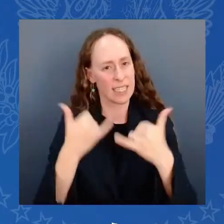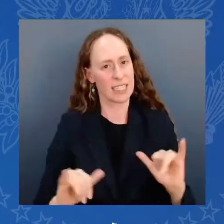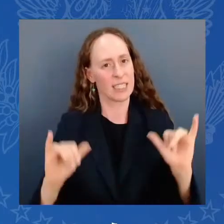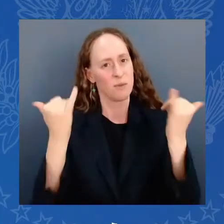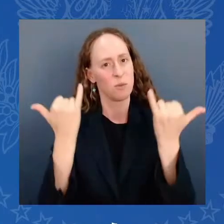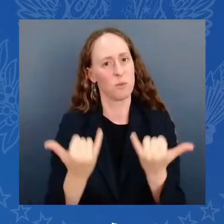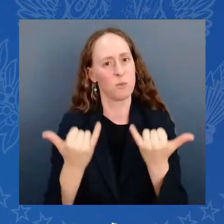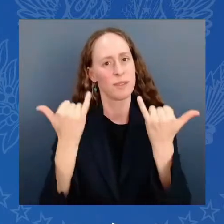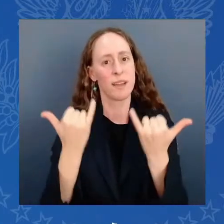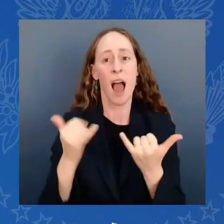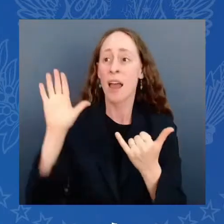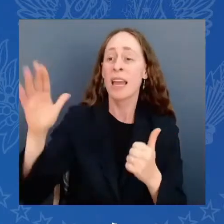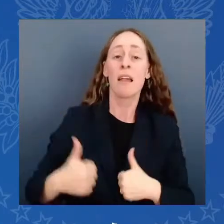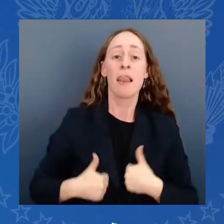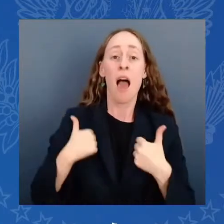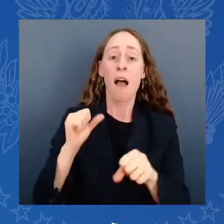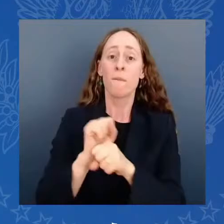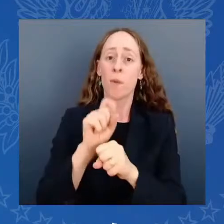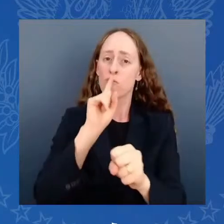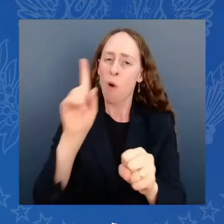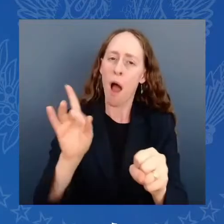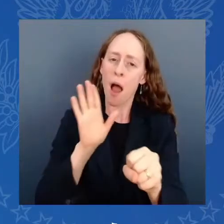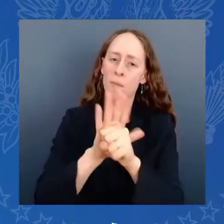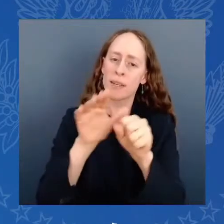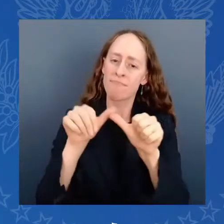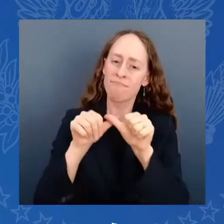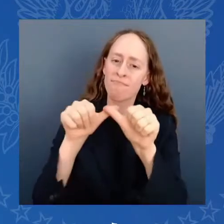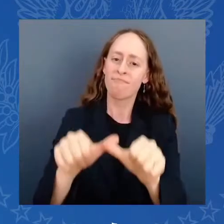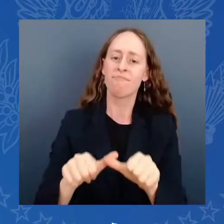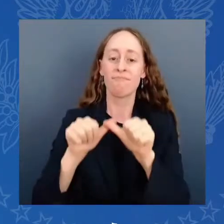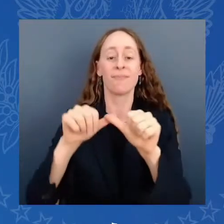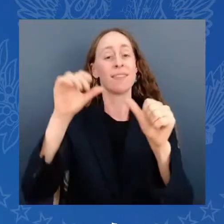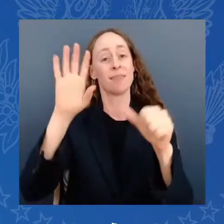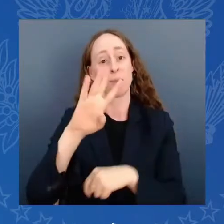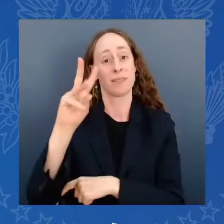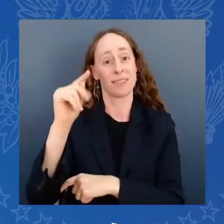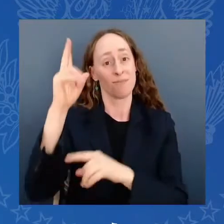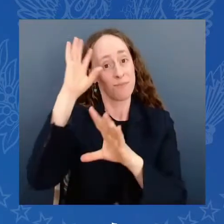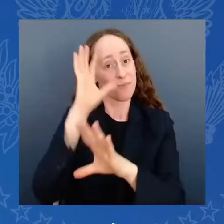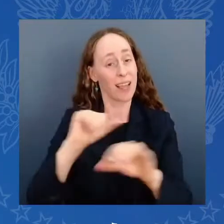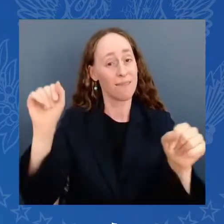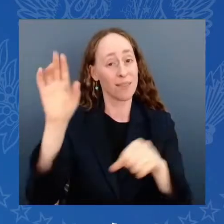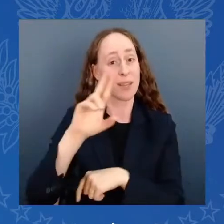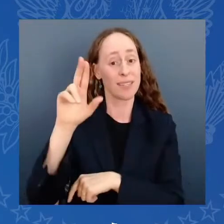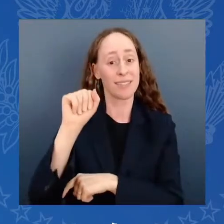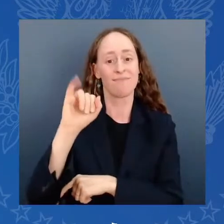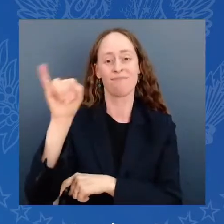States, Joseph Biden. Mr. President,